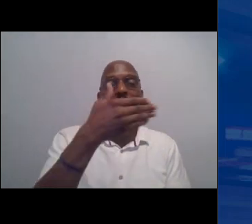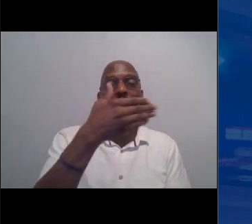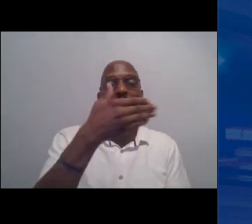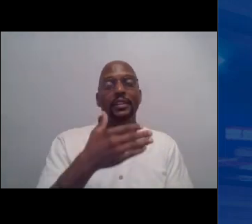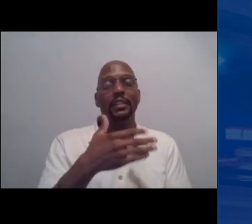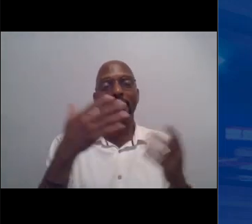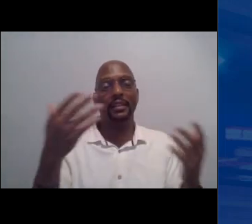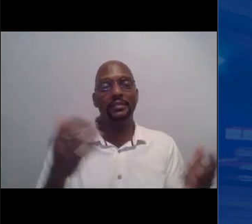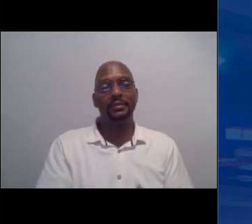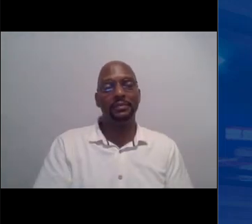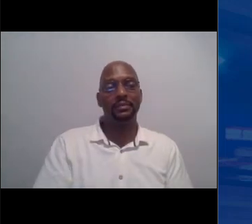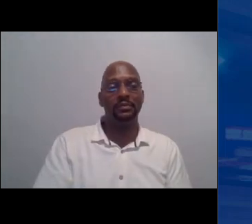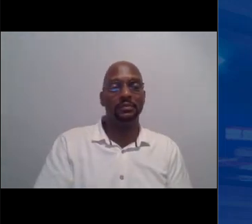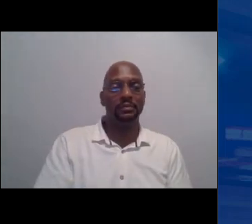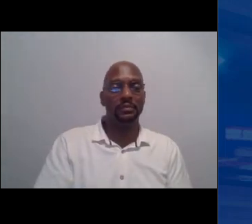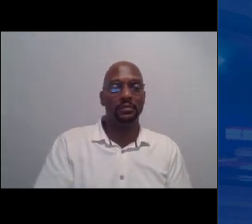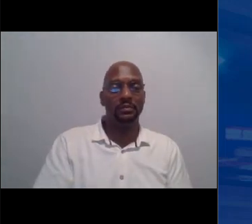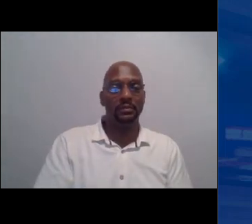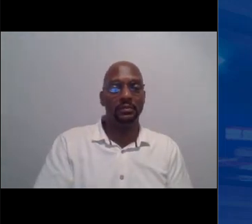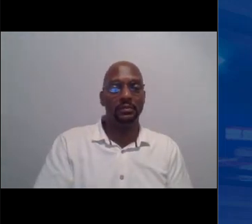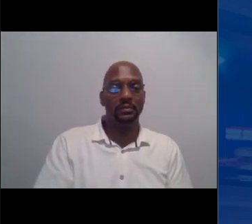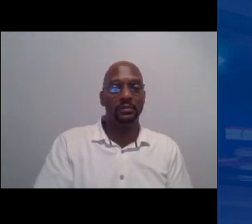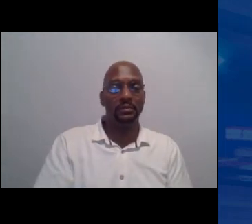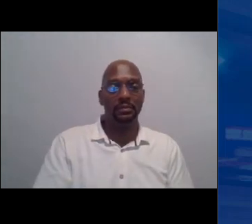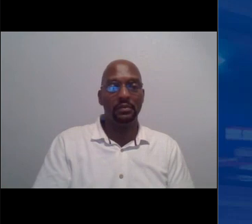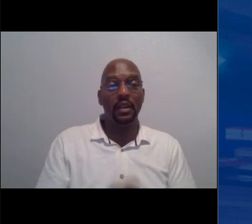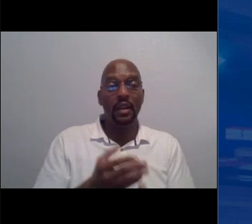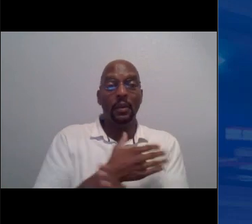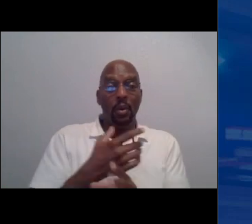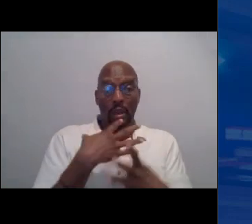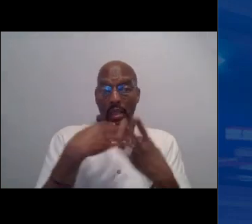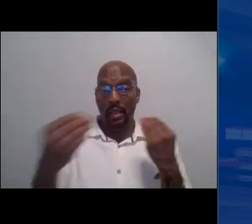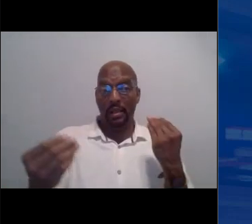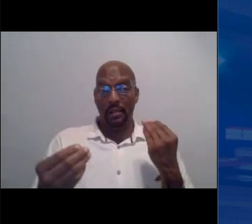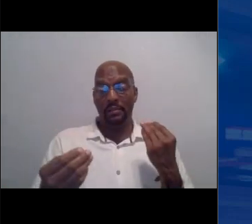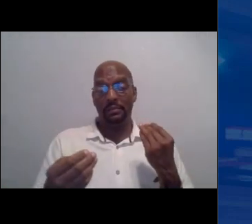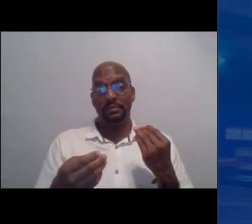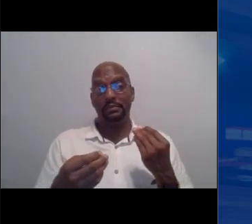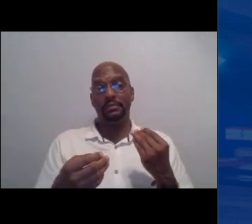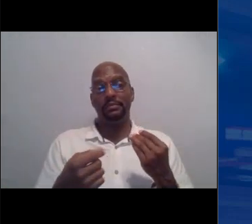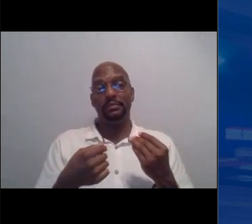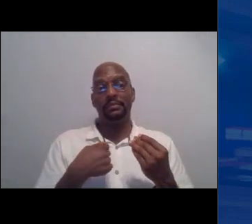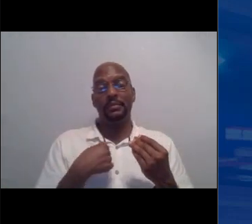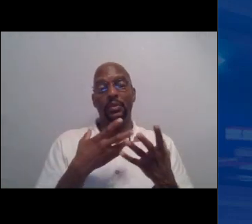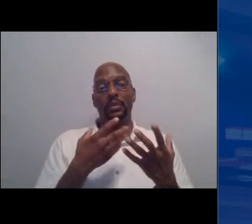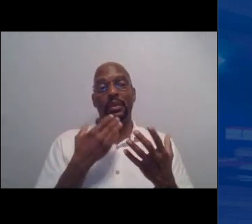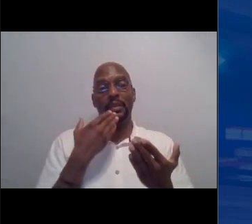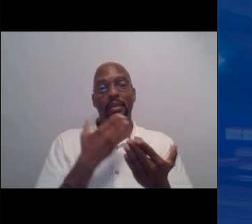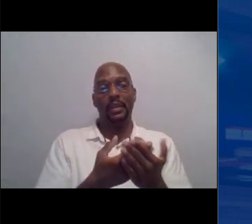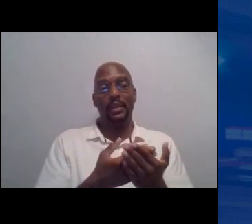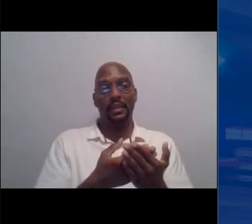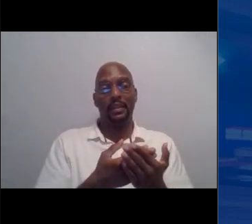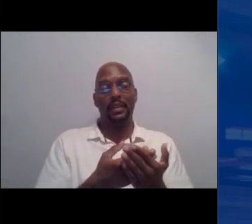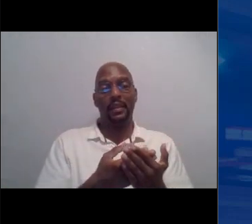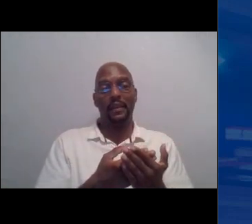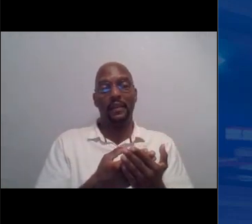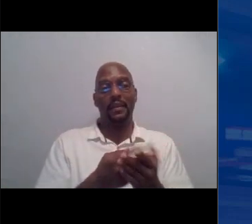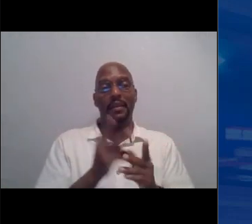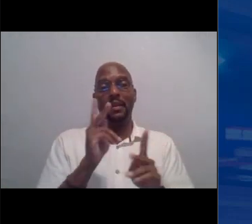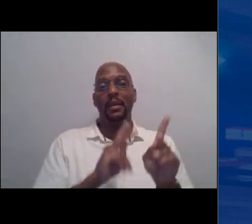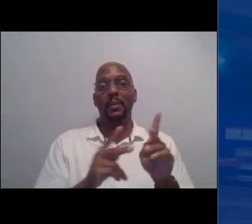appreciate you coming. Before everyone leaves, we just want to thank those of you who came up